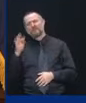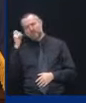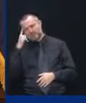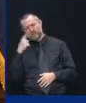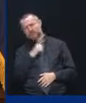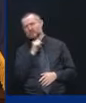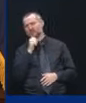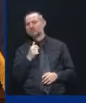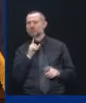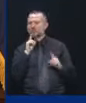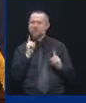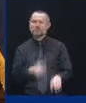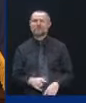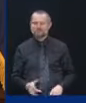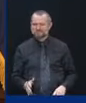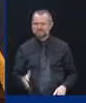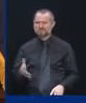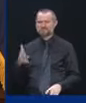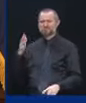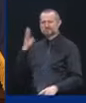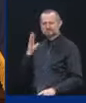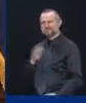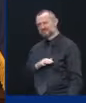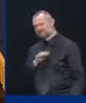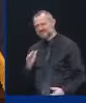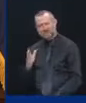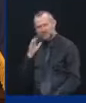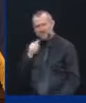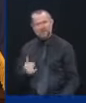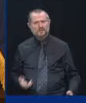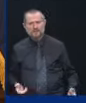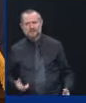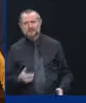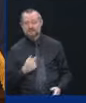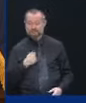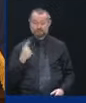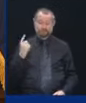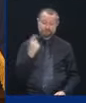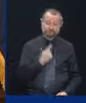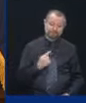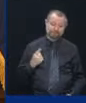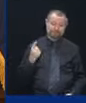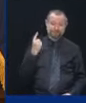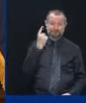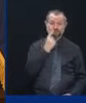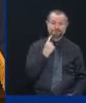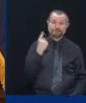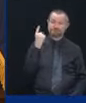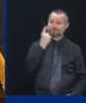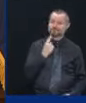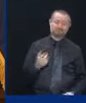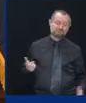enough vaccine last year is one of the great questions in life.